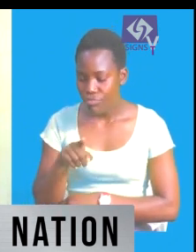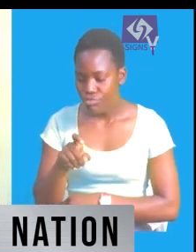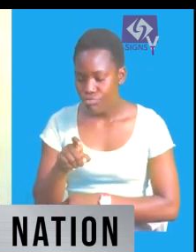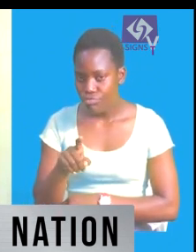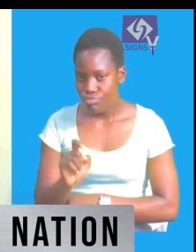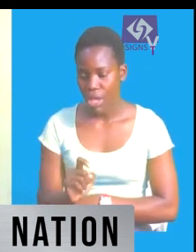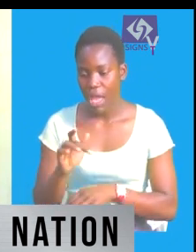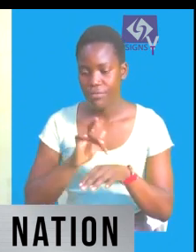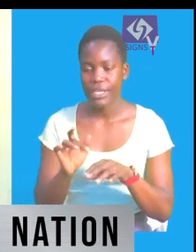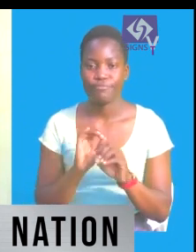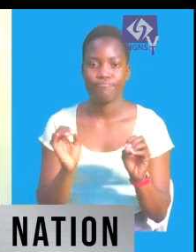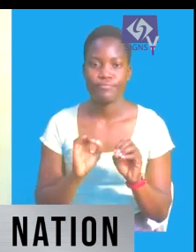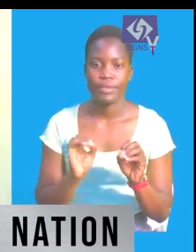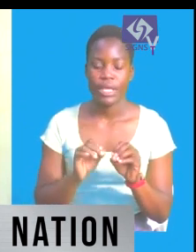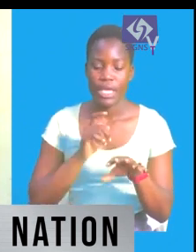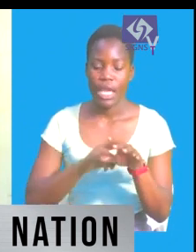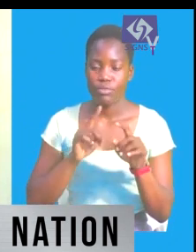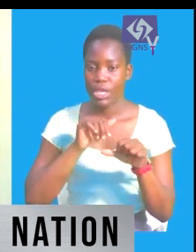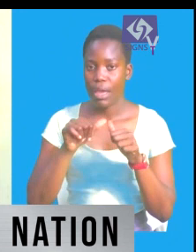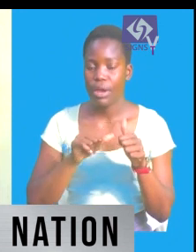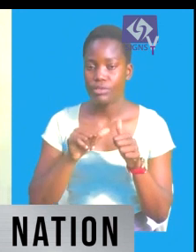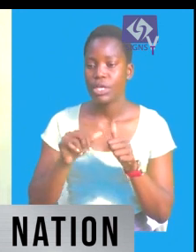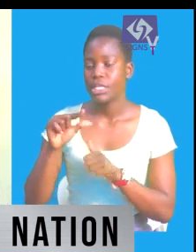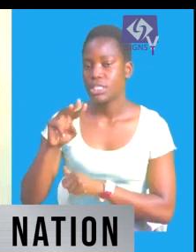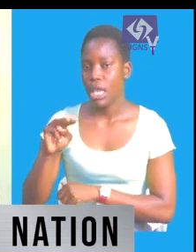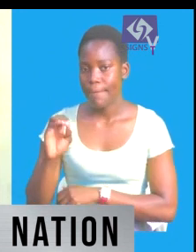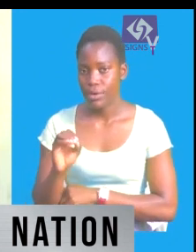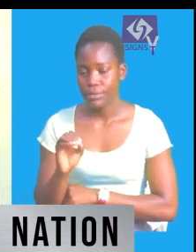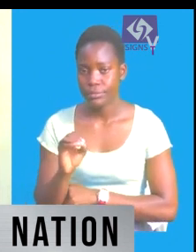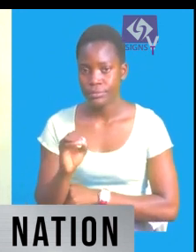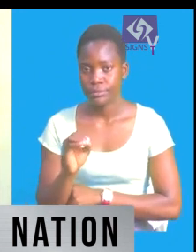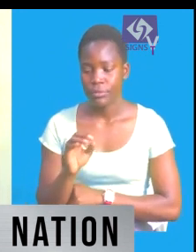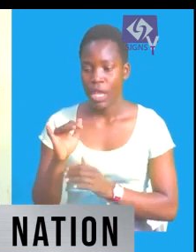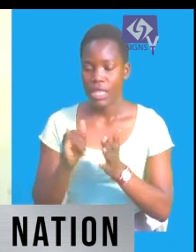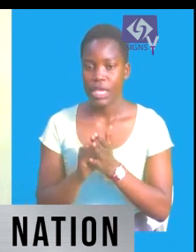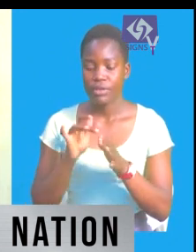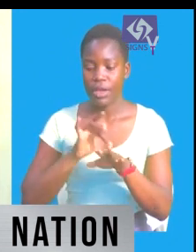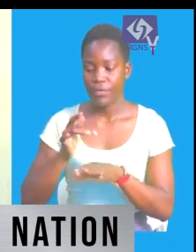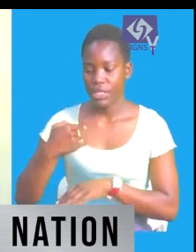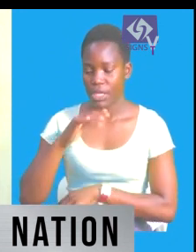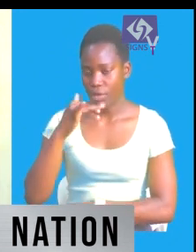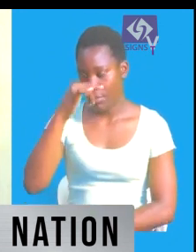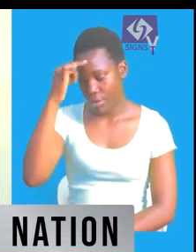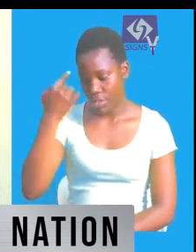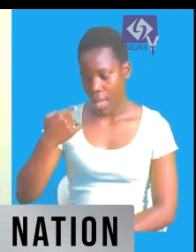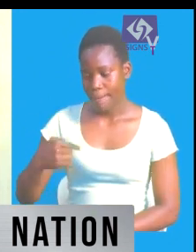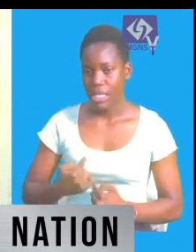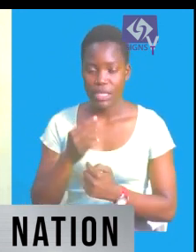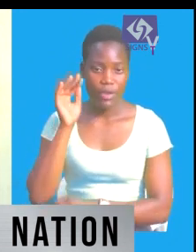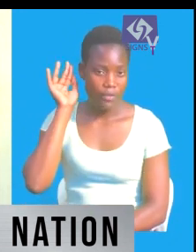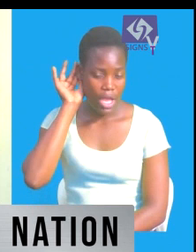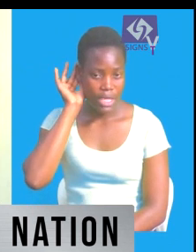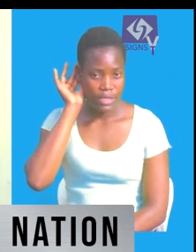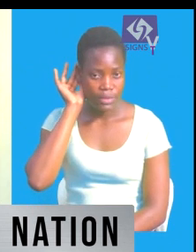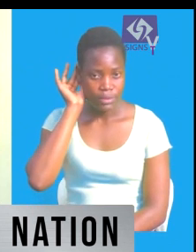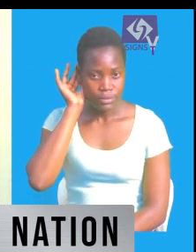affected. When it comes to genetically modified food, that would affect us because I've